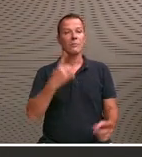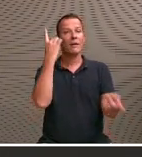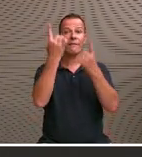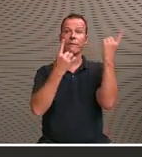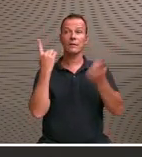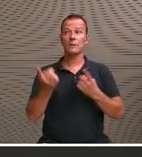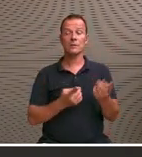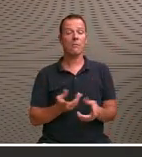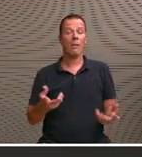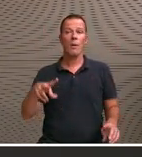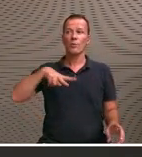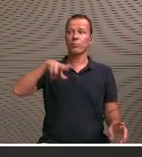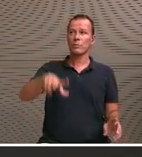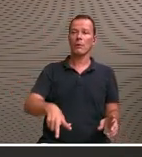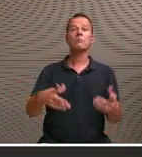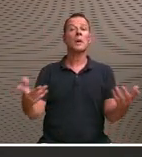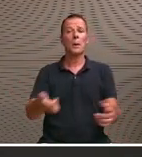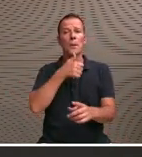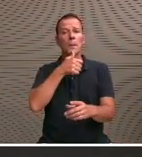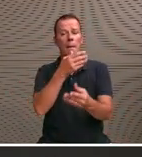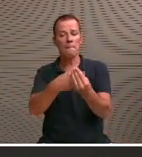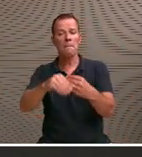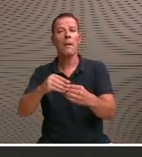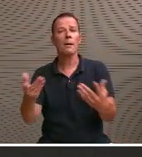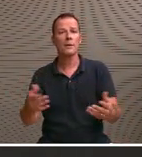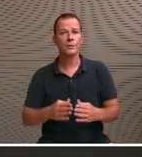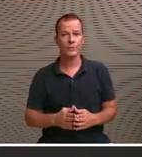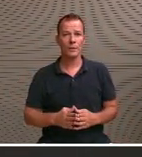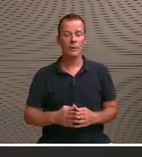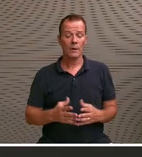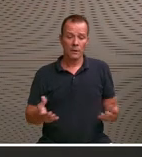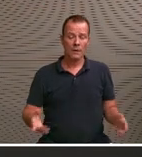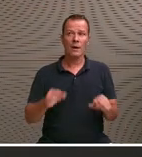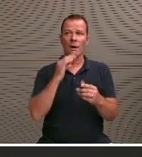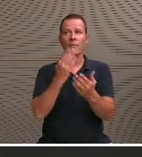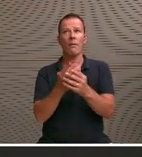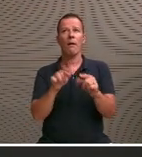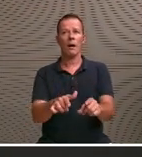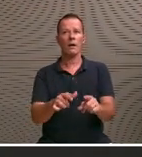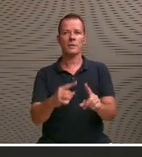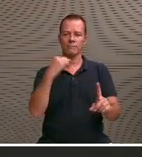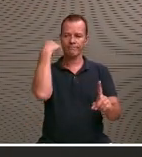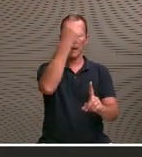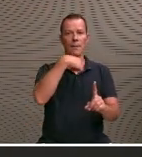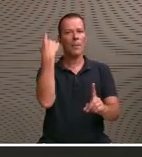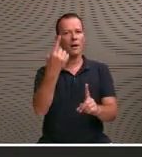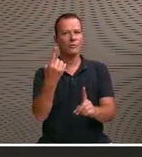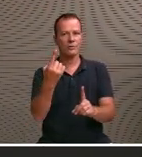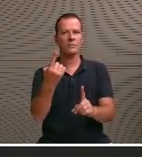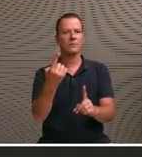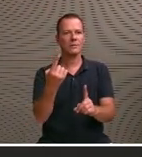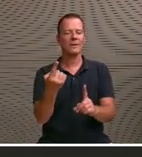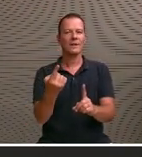do any more to ensure that it builds on its reputation as an incubator of technology businesses to drive